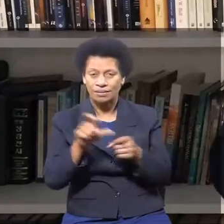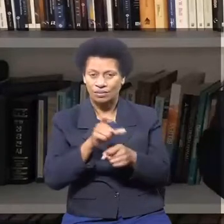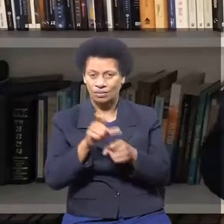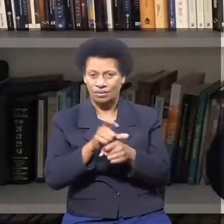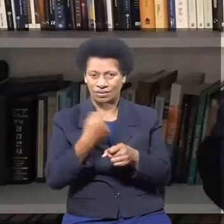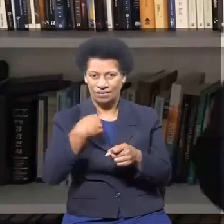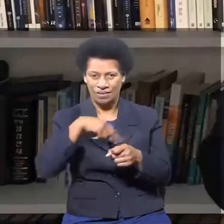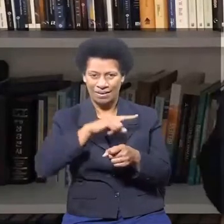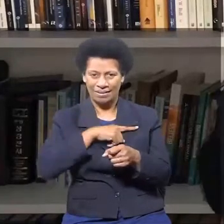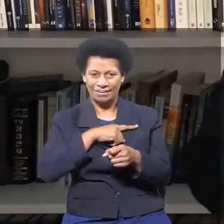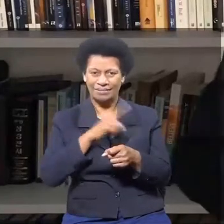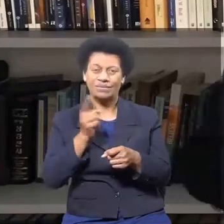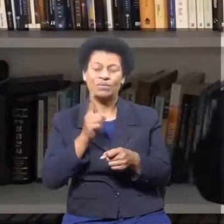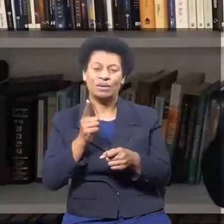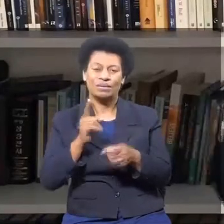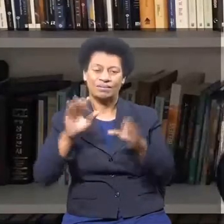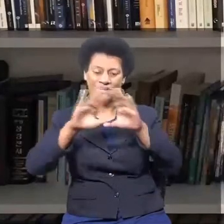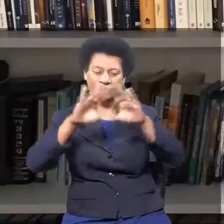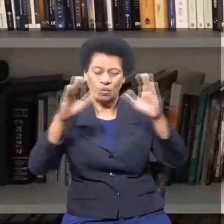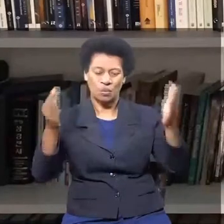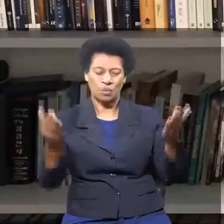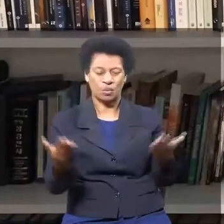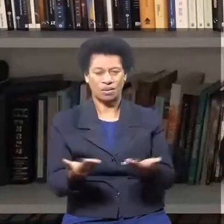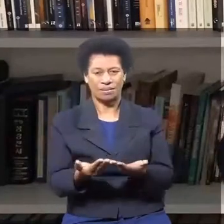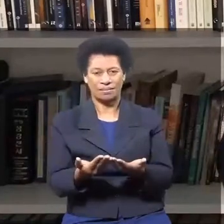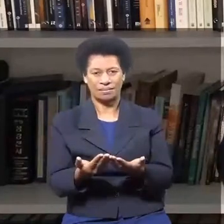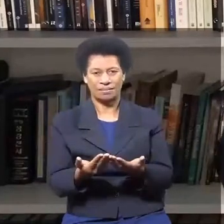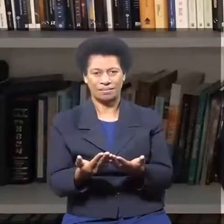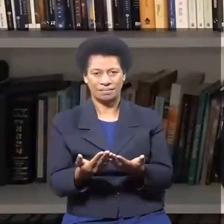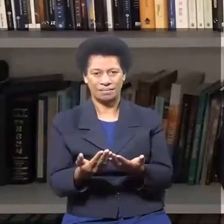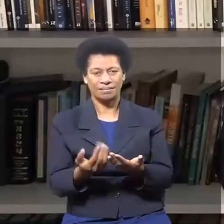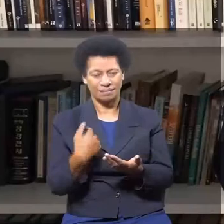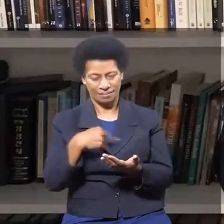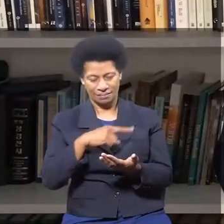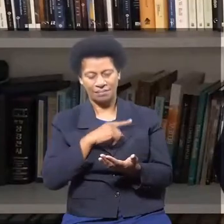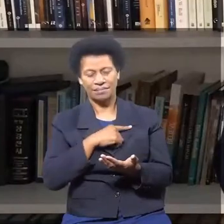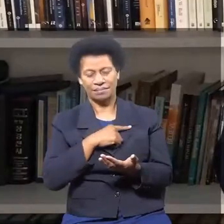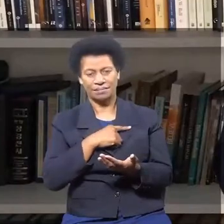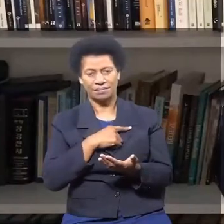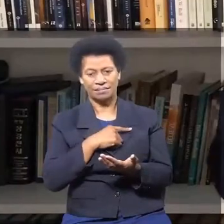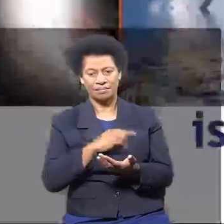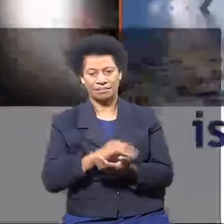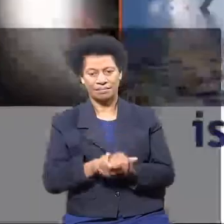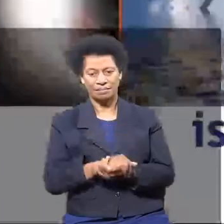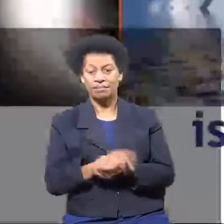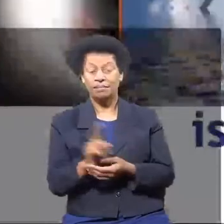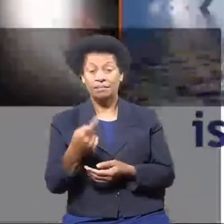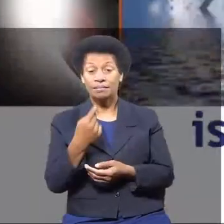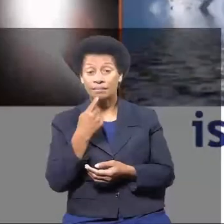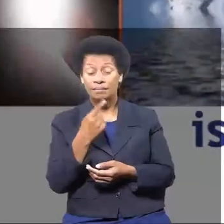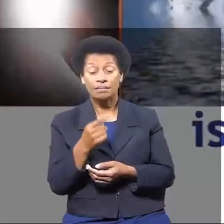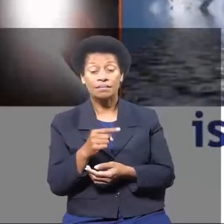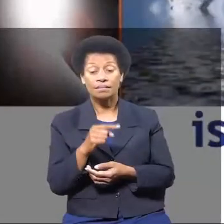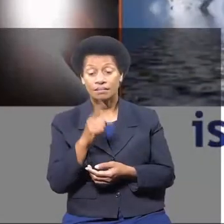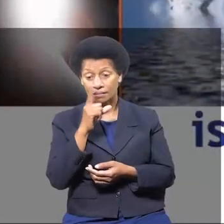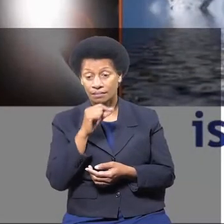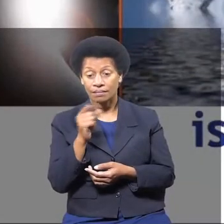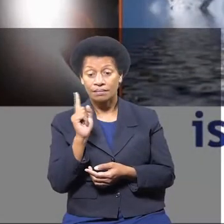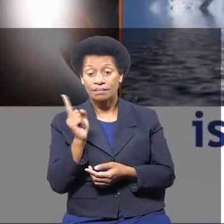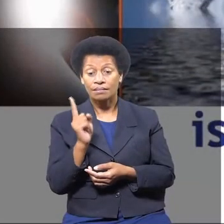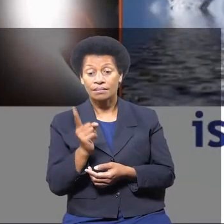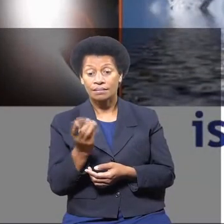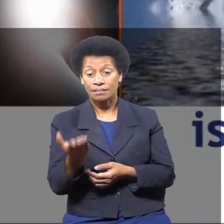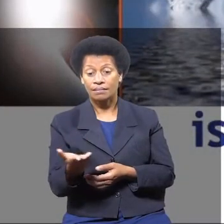creation, not only of us, but of our whole planet as well. So what we can say is this,